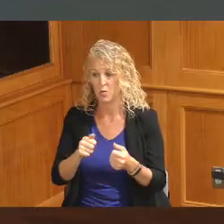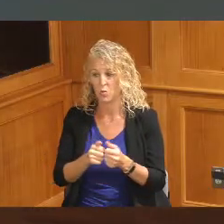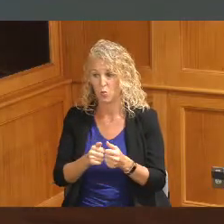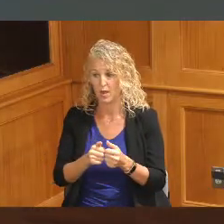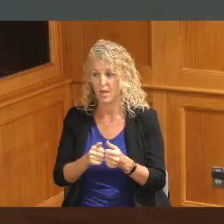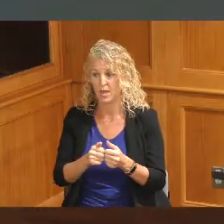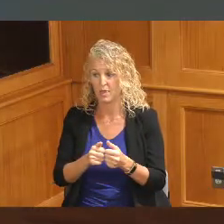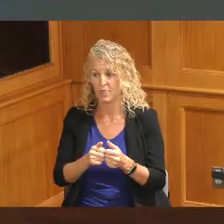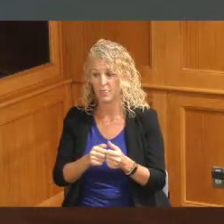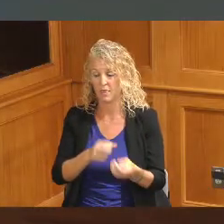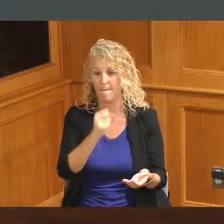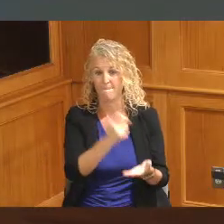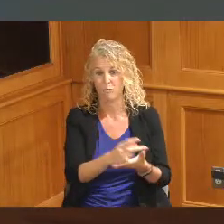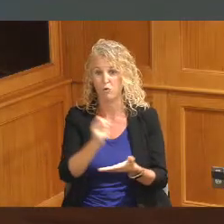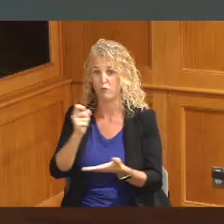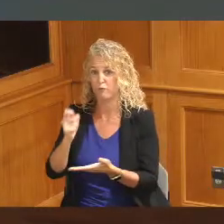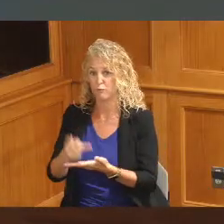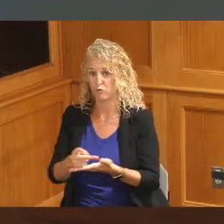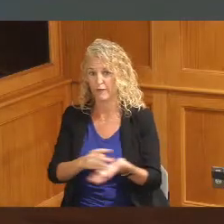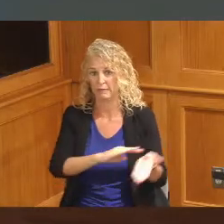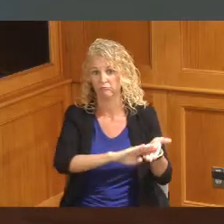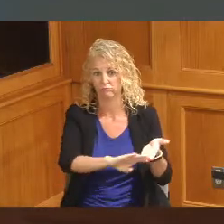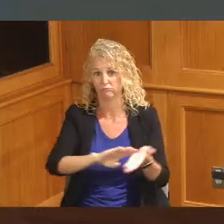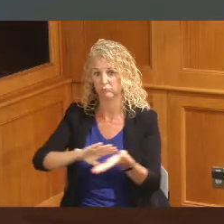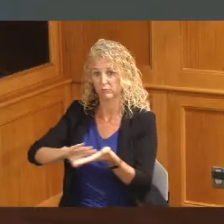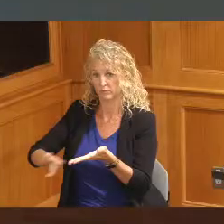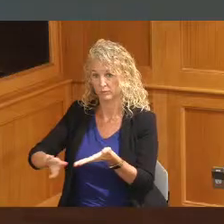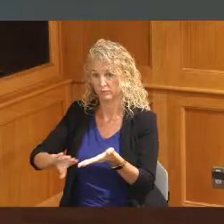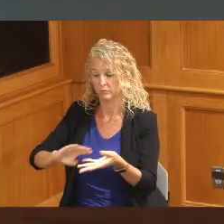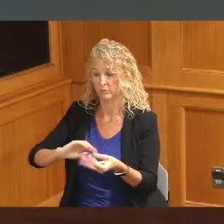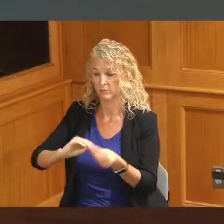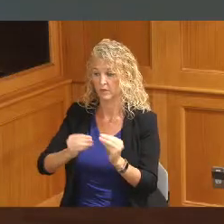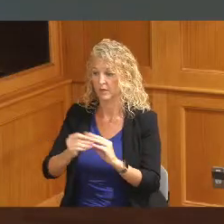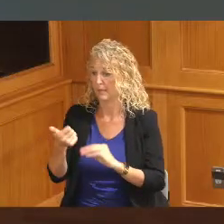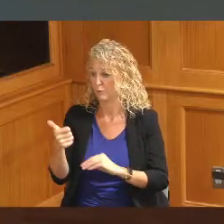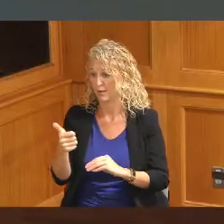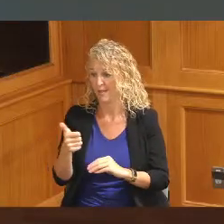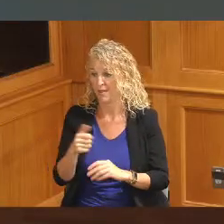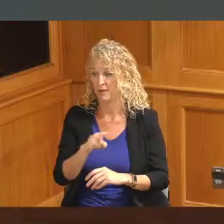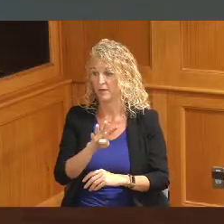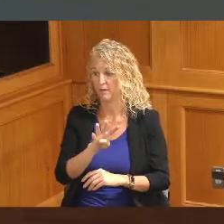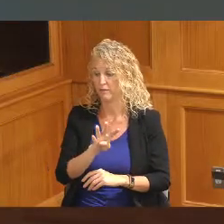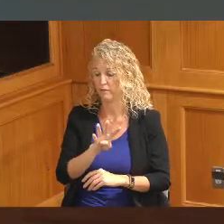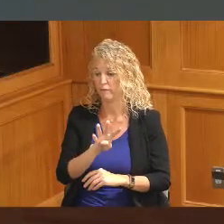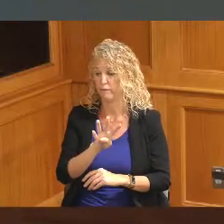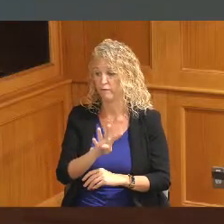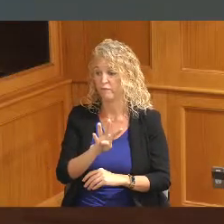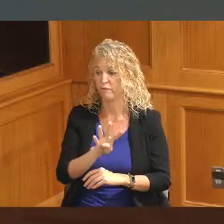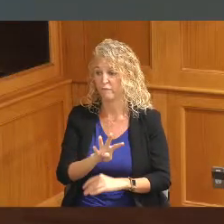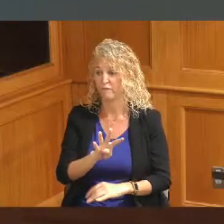the granting of easements. Item number 10 is at